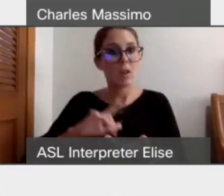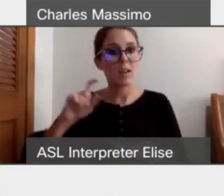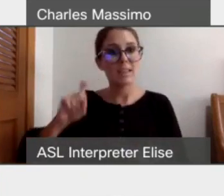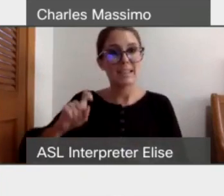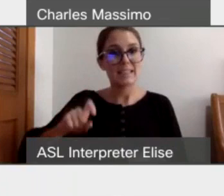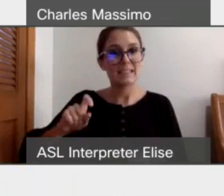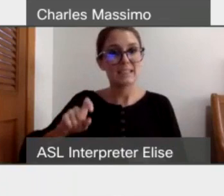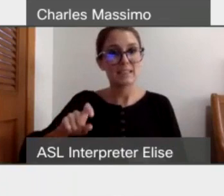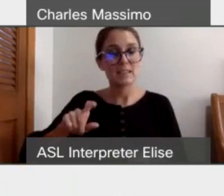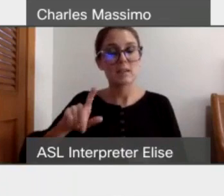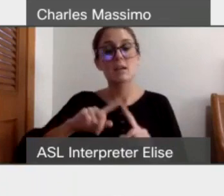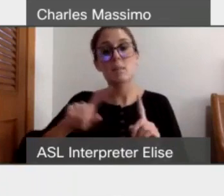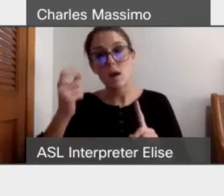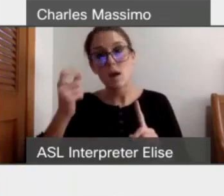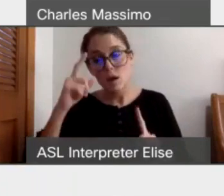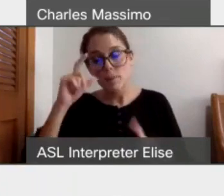But